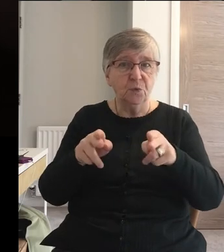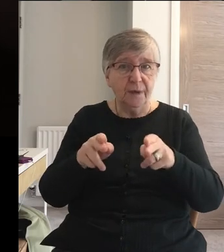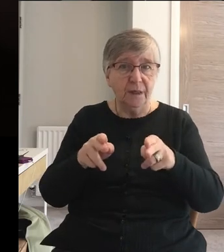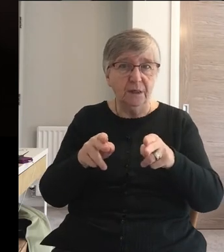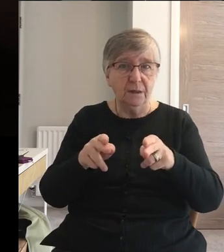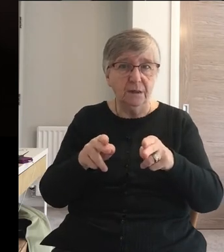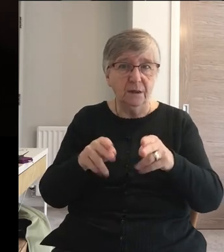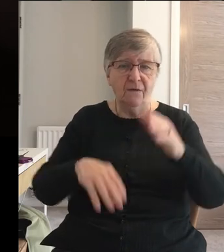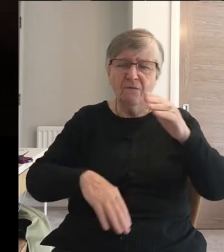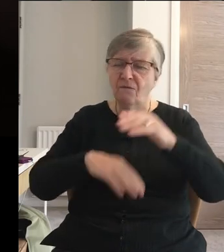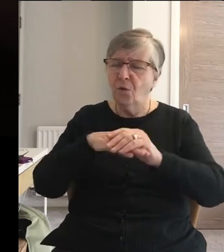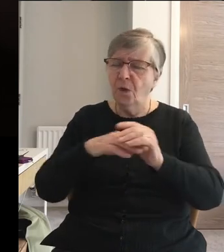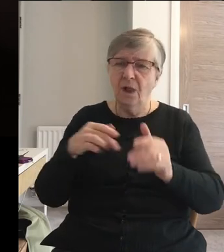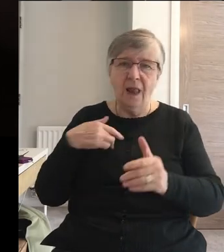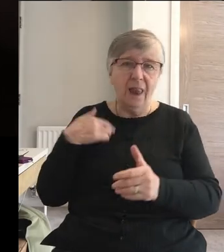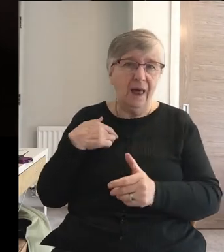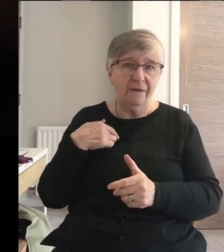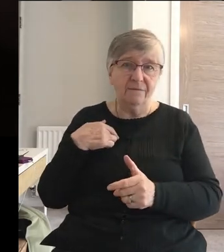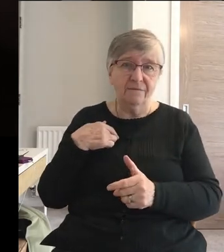Abundant life.